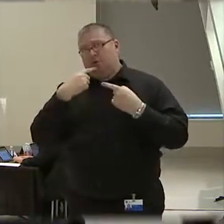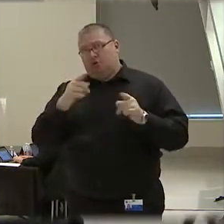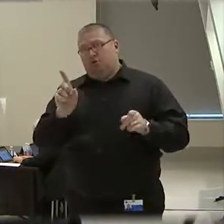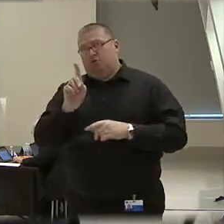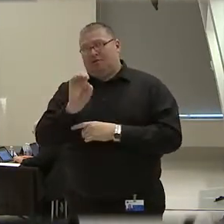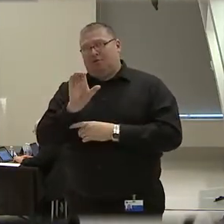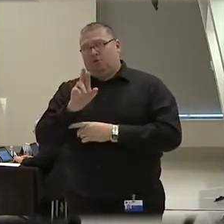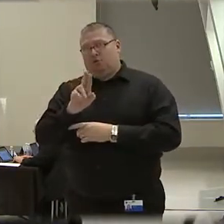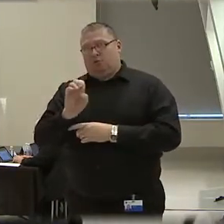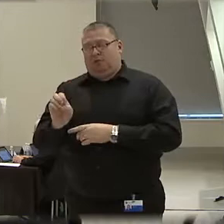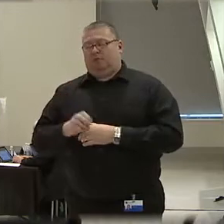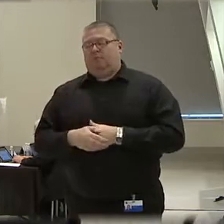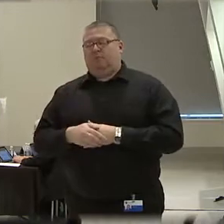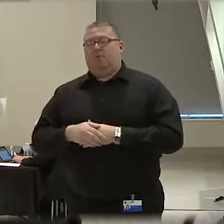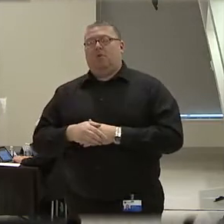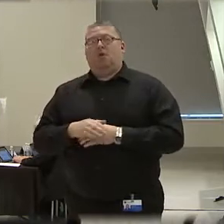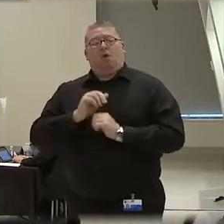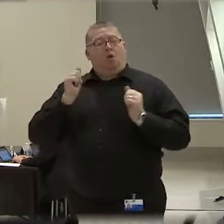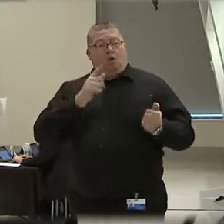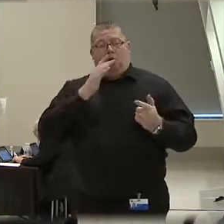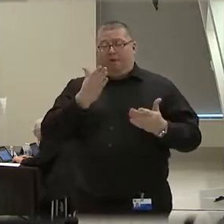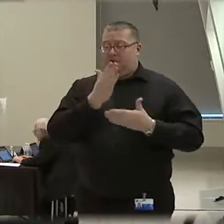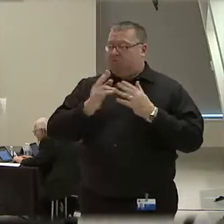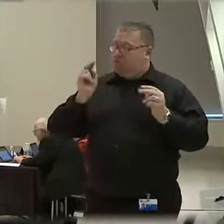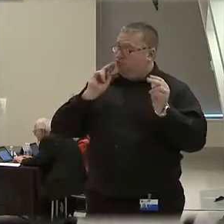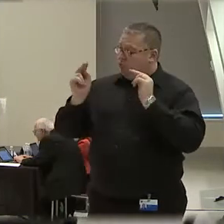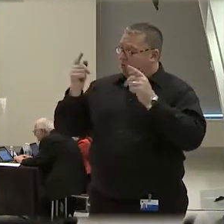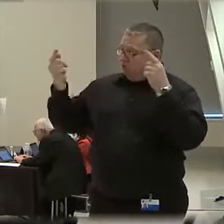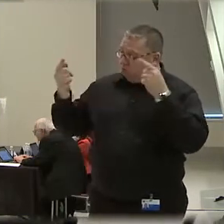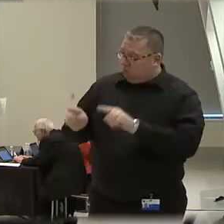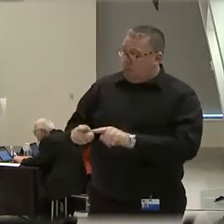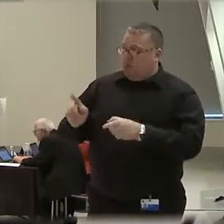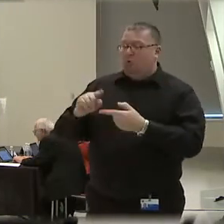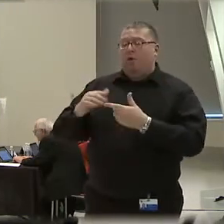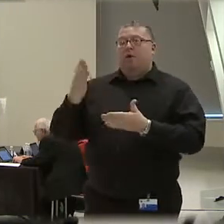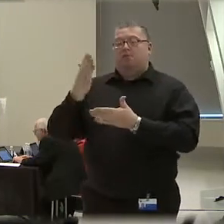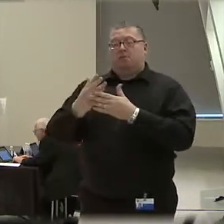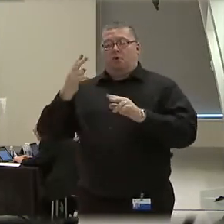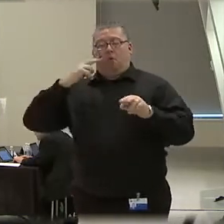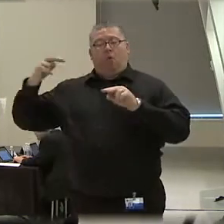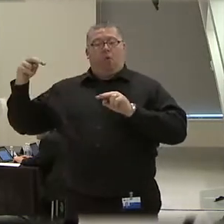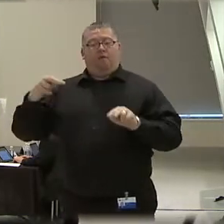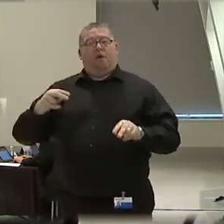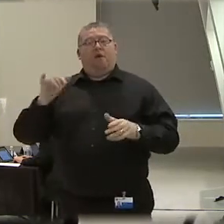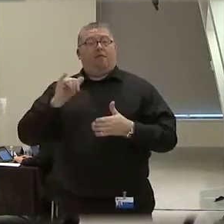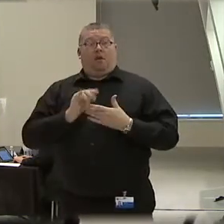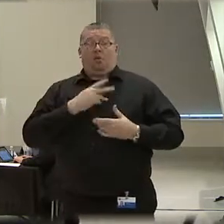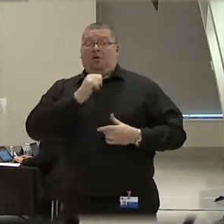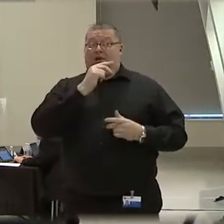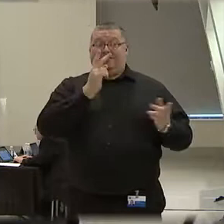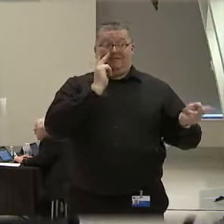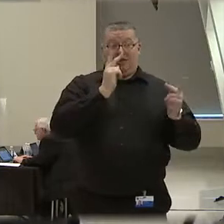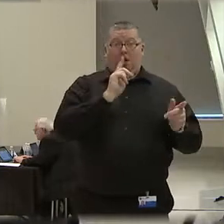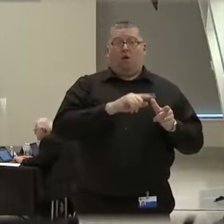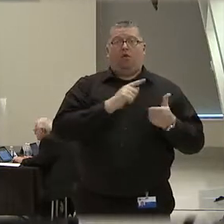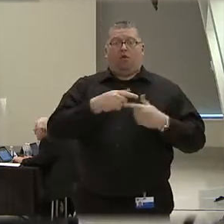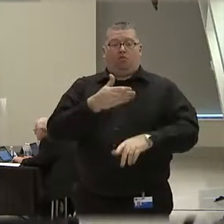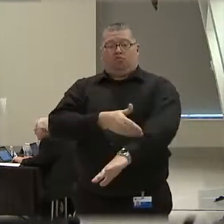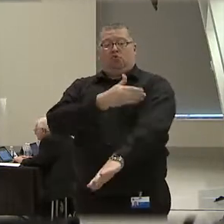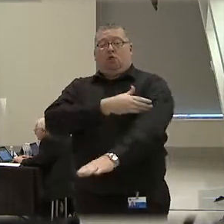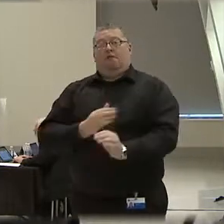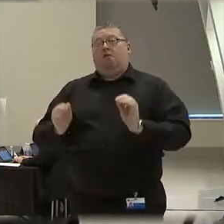decree and negotiated settlement agreement a provision to create civilian oversight where it does not exist or strengthen it where it